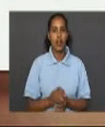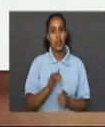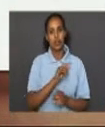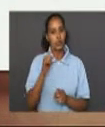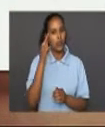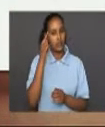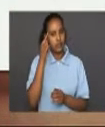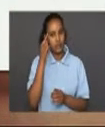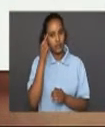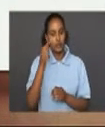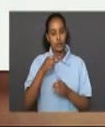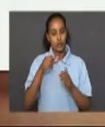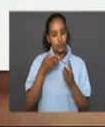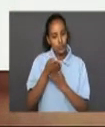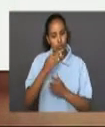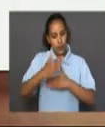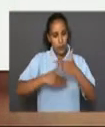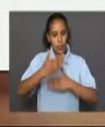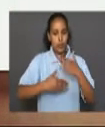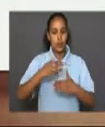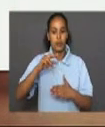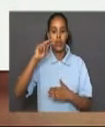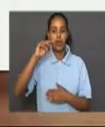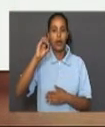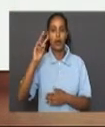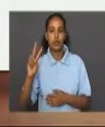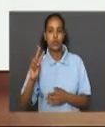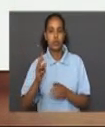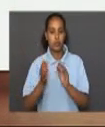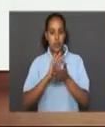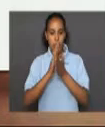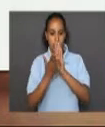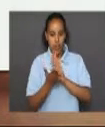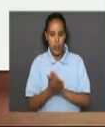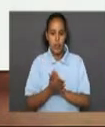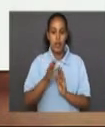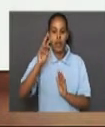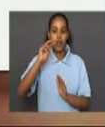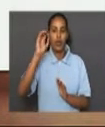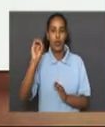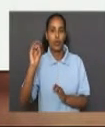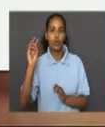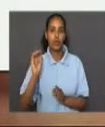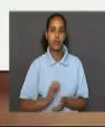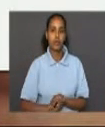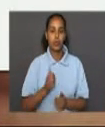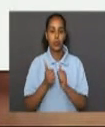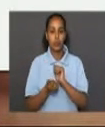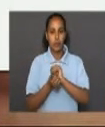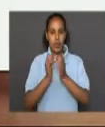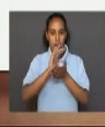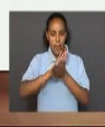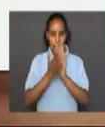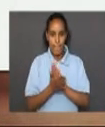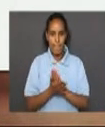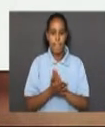As you can see through the process, nitric oxide becomes nitrogen dioxide, which